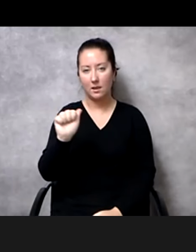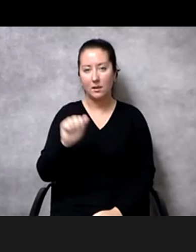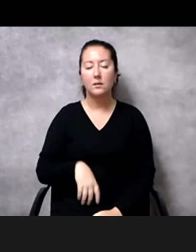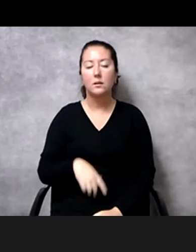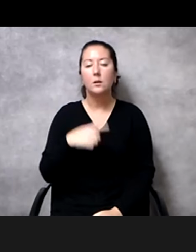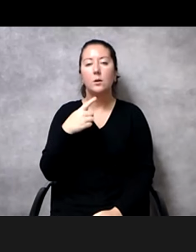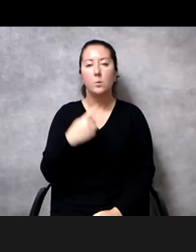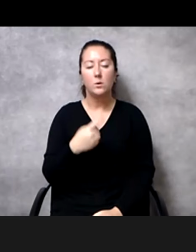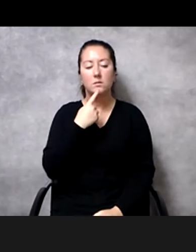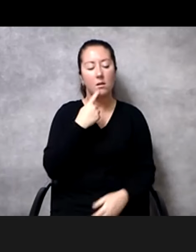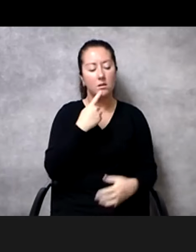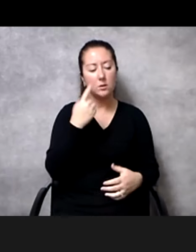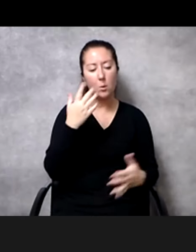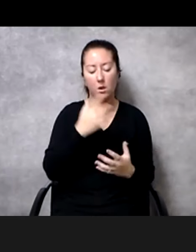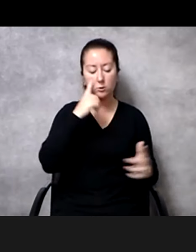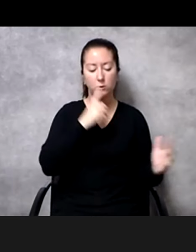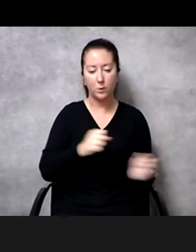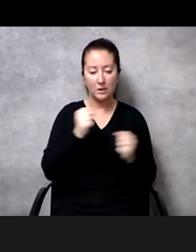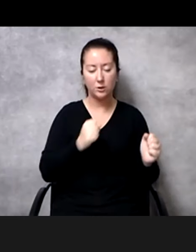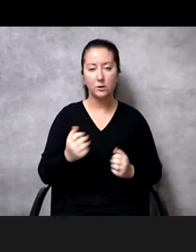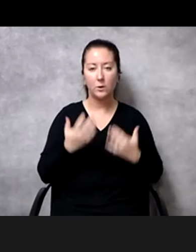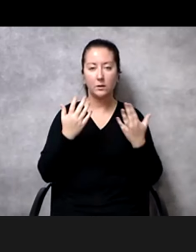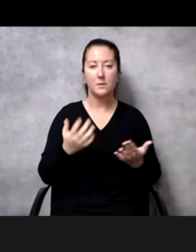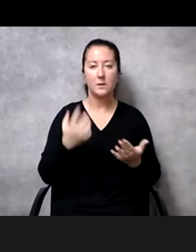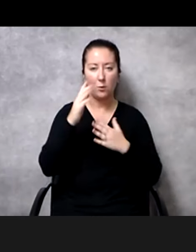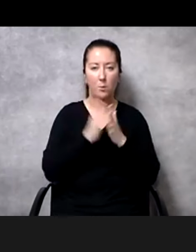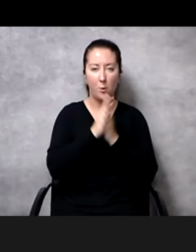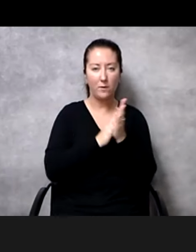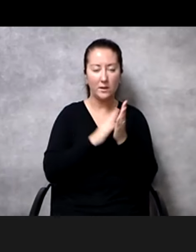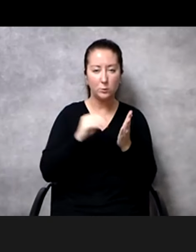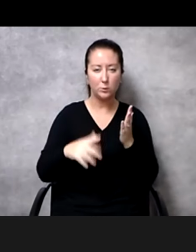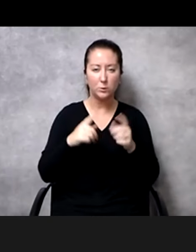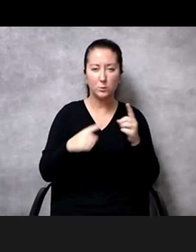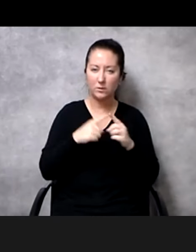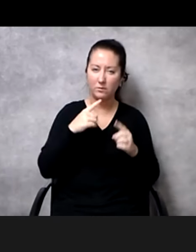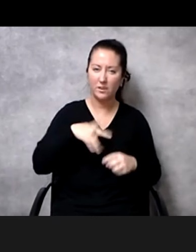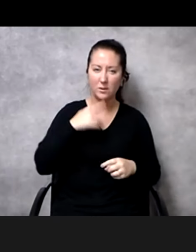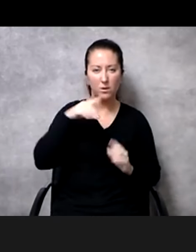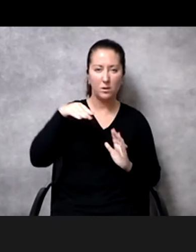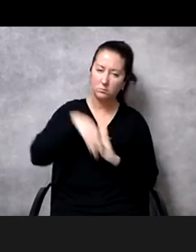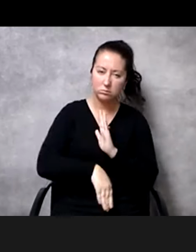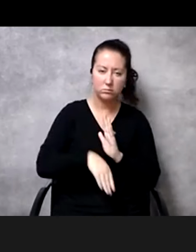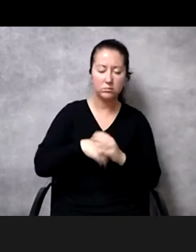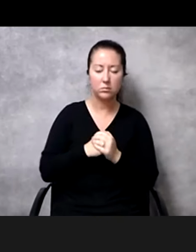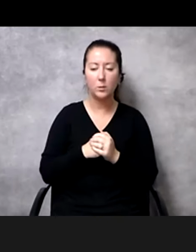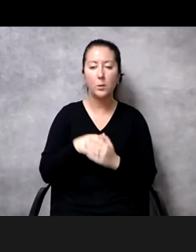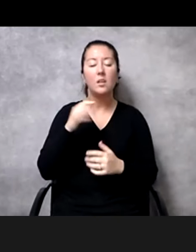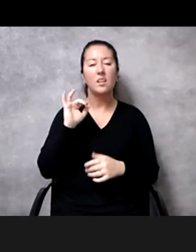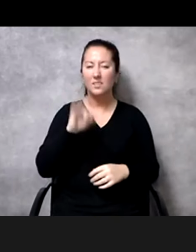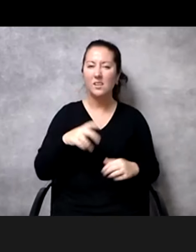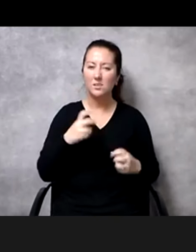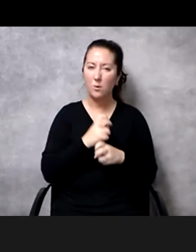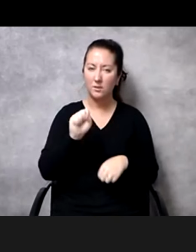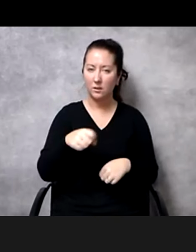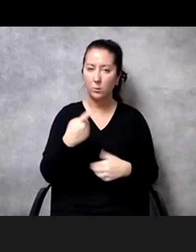what are strategies you recommend to motivate students when they're going through a down patch? Yeah, this is tough. And I think that one of the things that I do is,